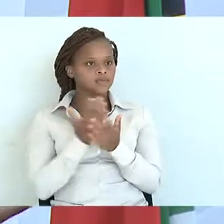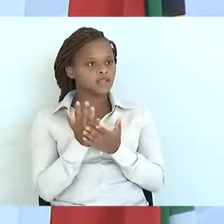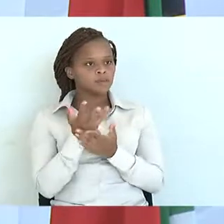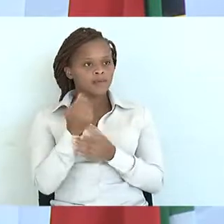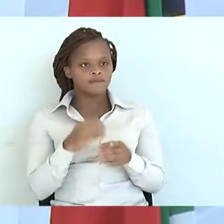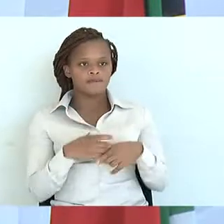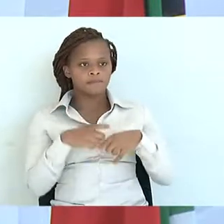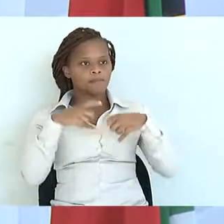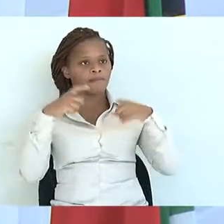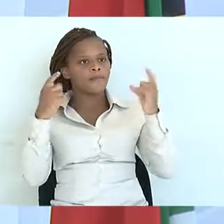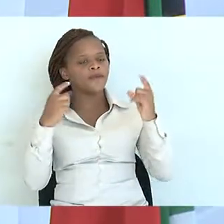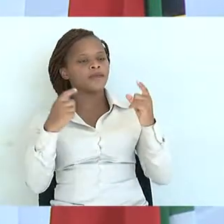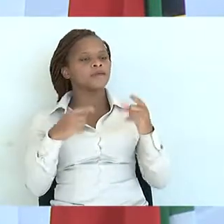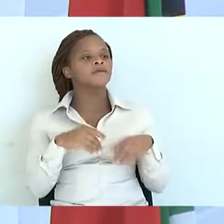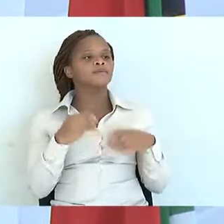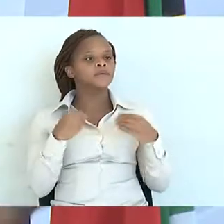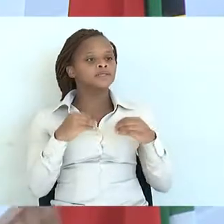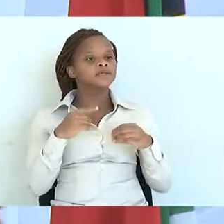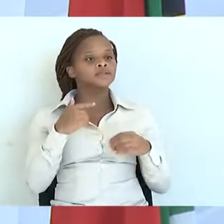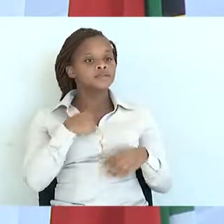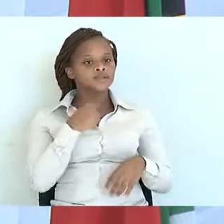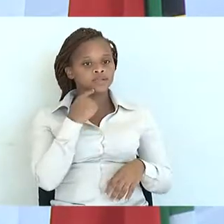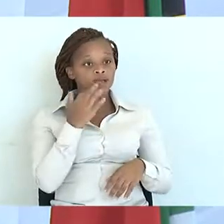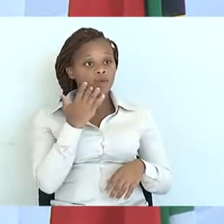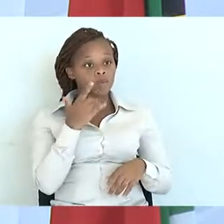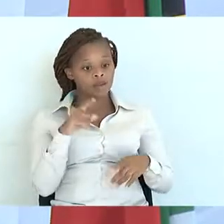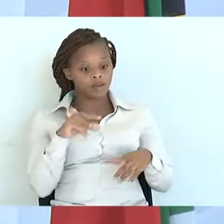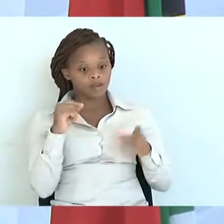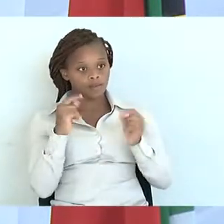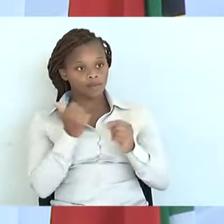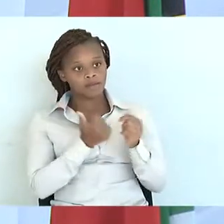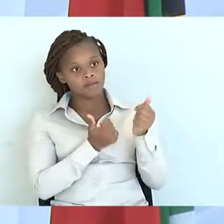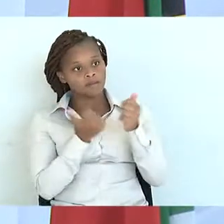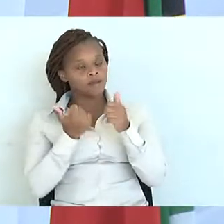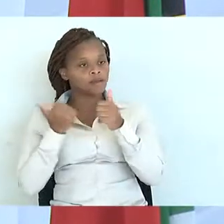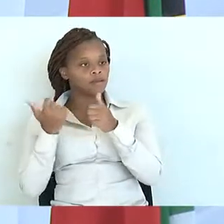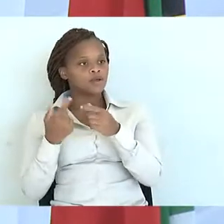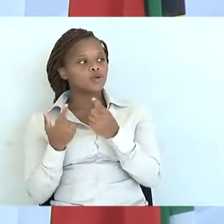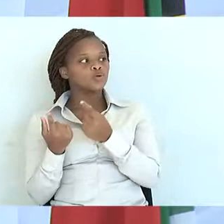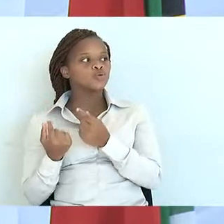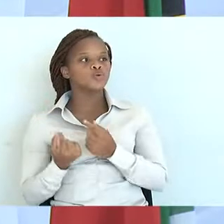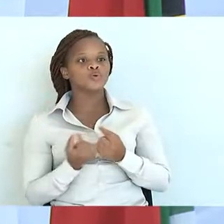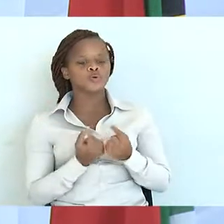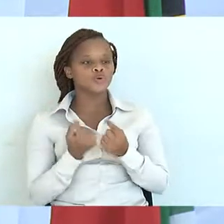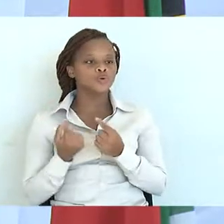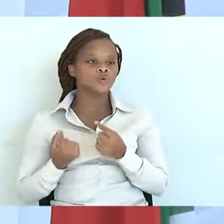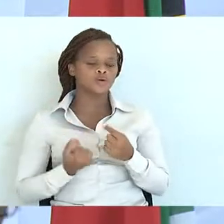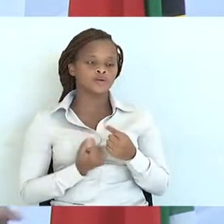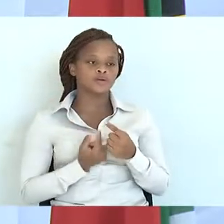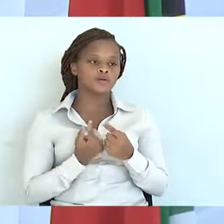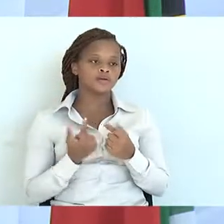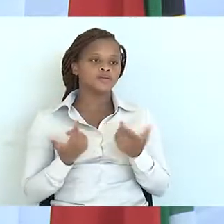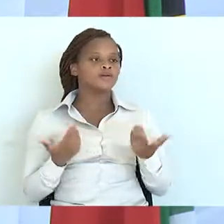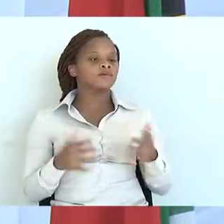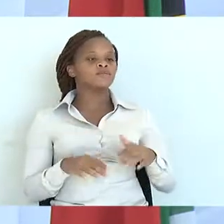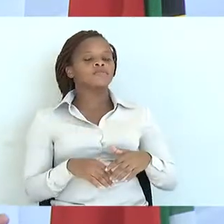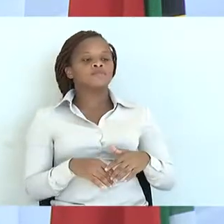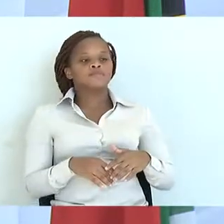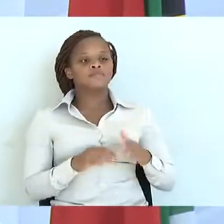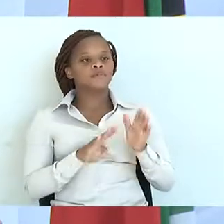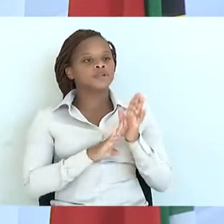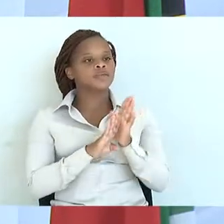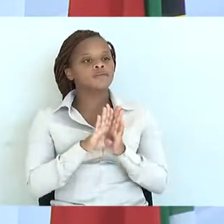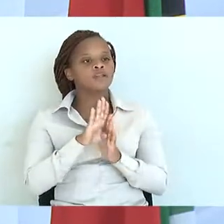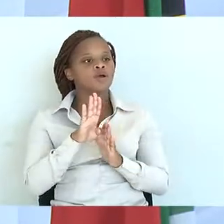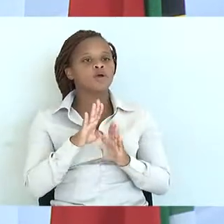businesses bona sithi mababuyele emuva bafoma ama consortiums balentozana ba develop winning